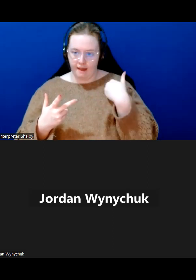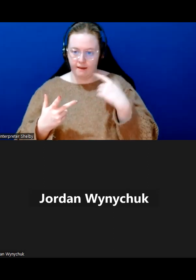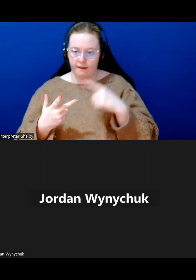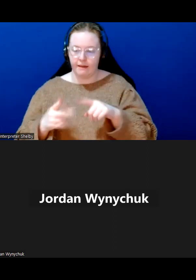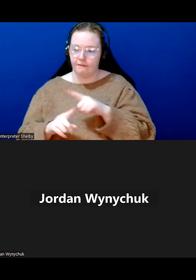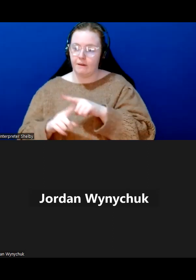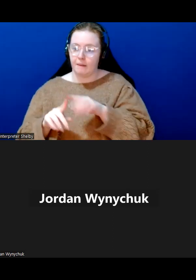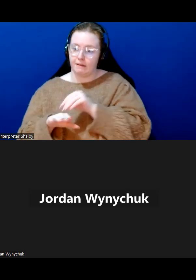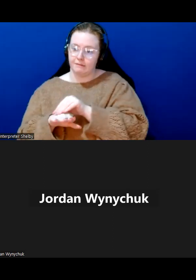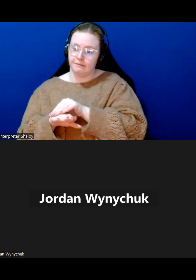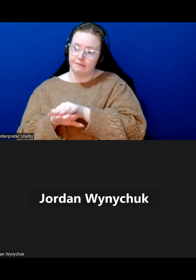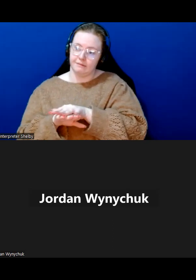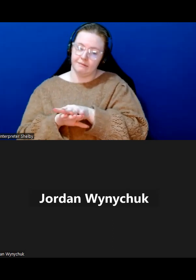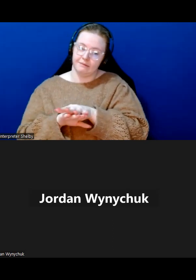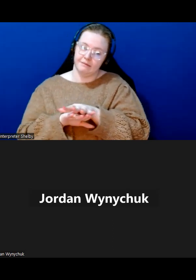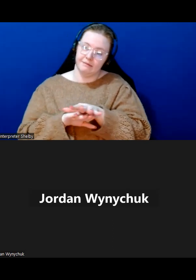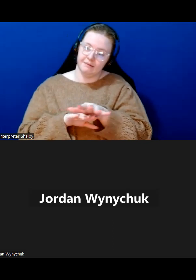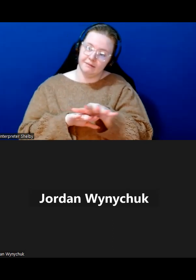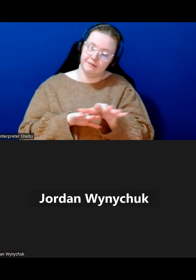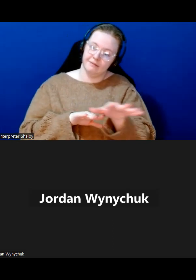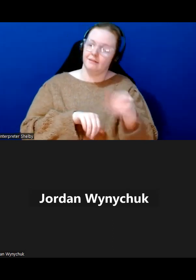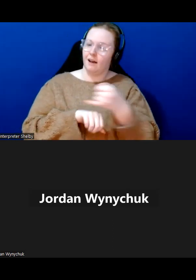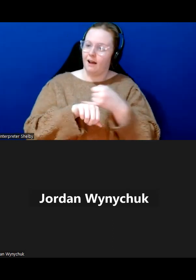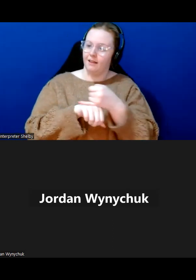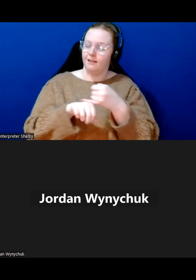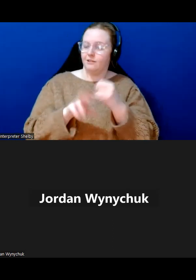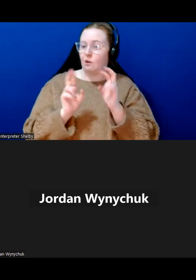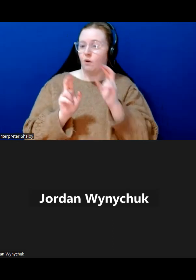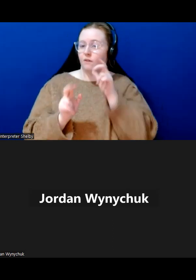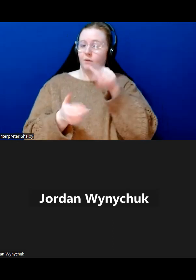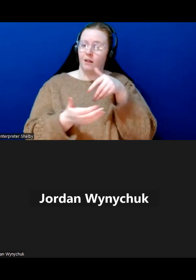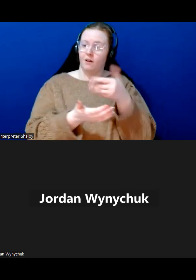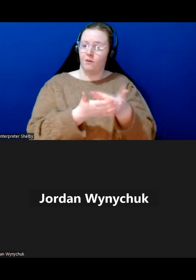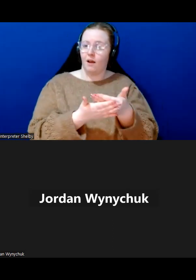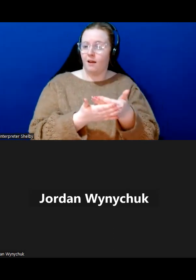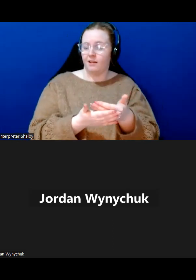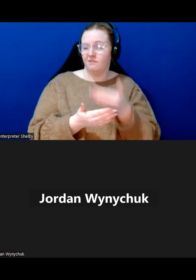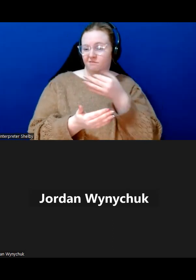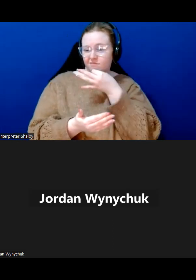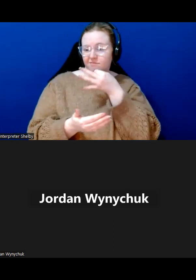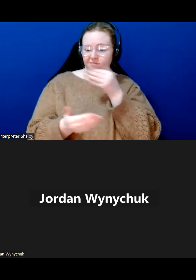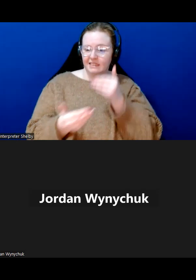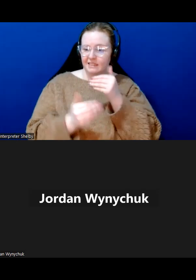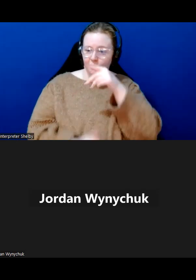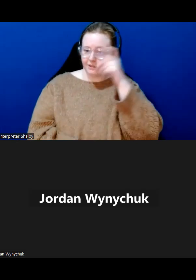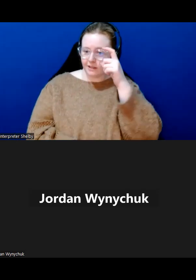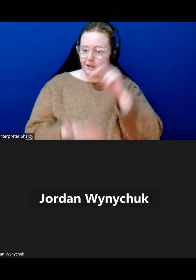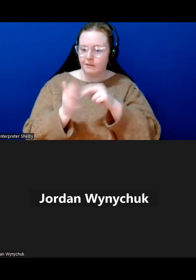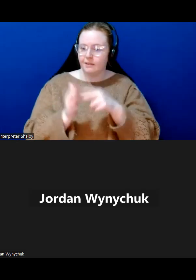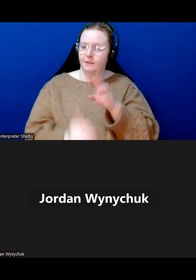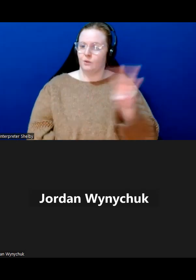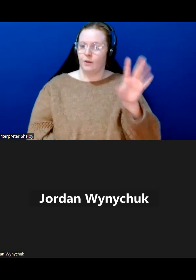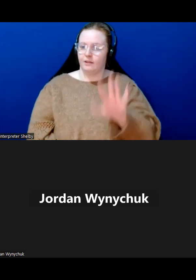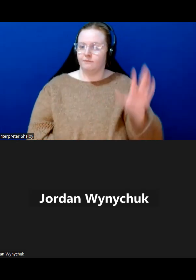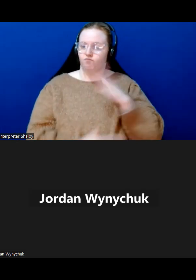making their way across the island. So hopefully they will get all the way over there by the summertime so that everybody over on the West Coast can enjoy